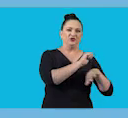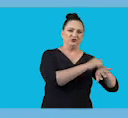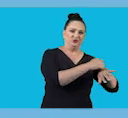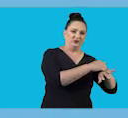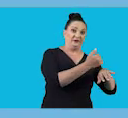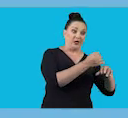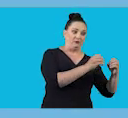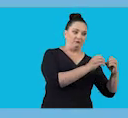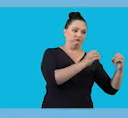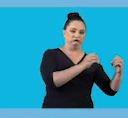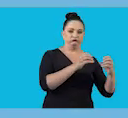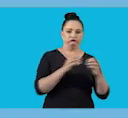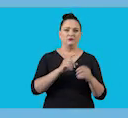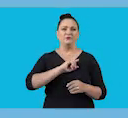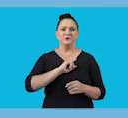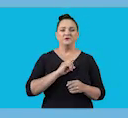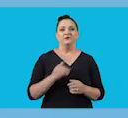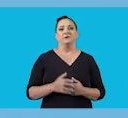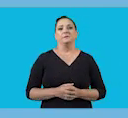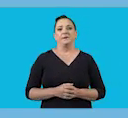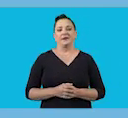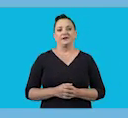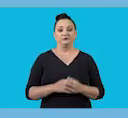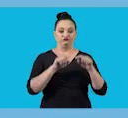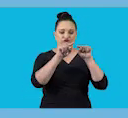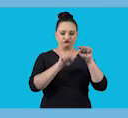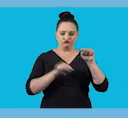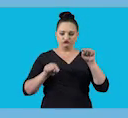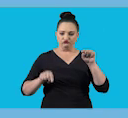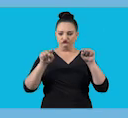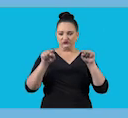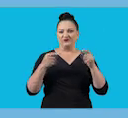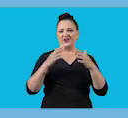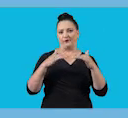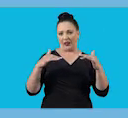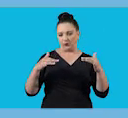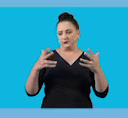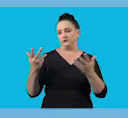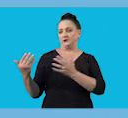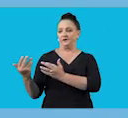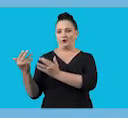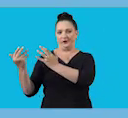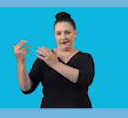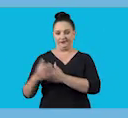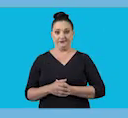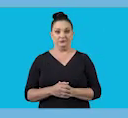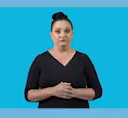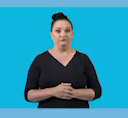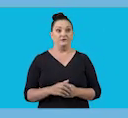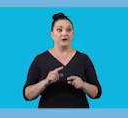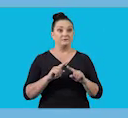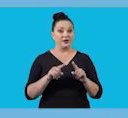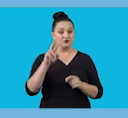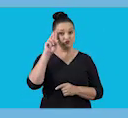the spaces of the solid. So you're going to draw the particles that are making up a liquid and the particles that are making up a